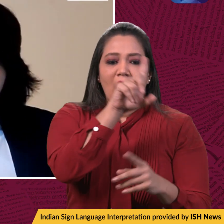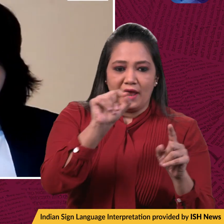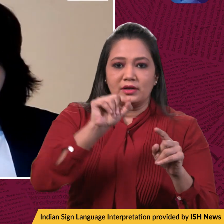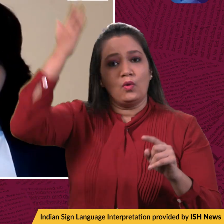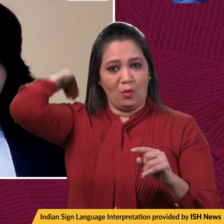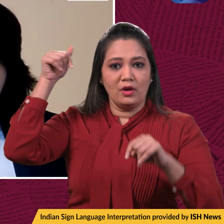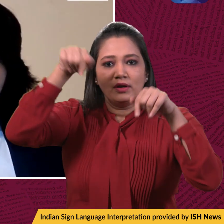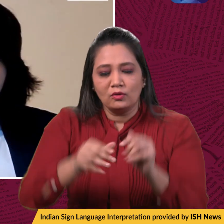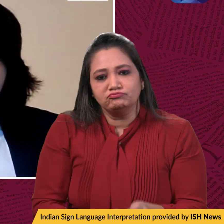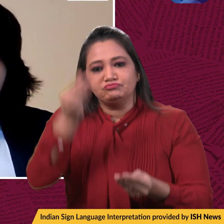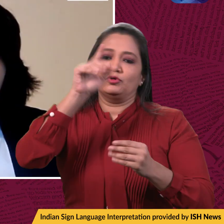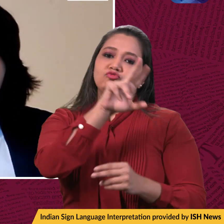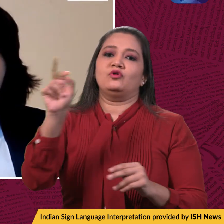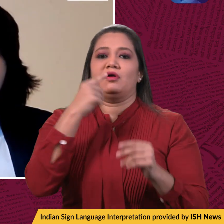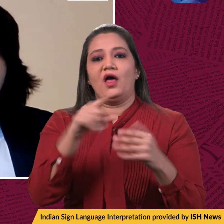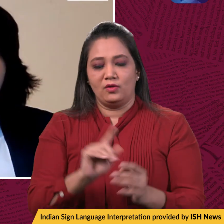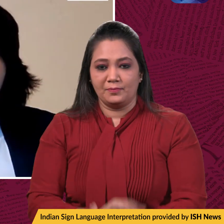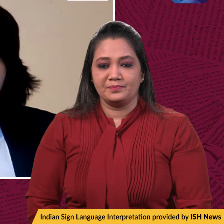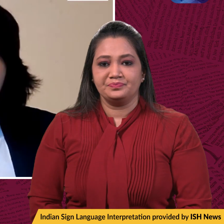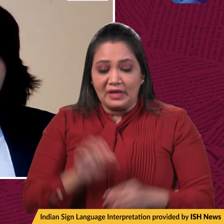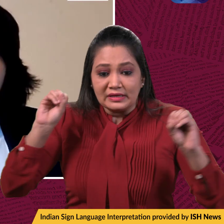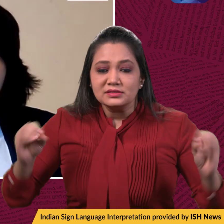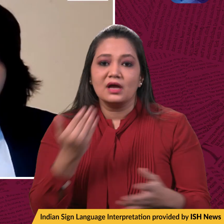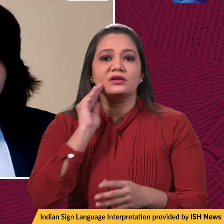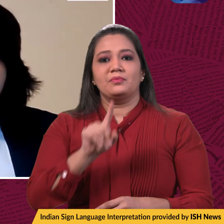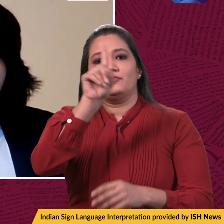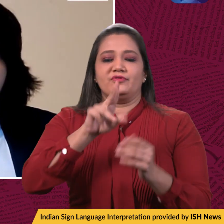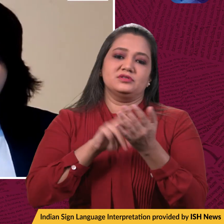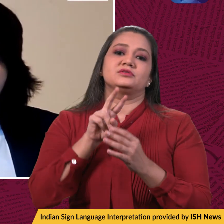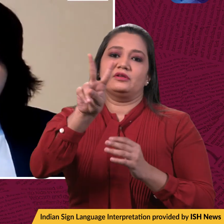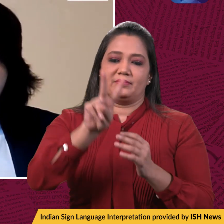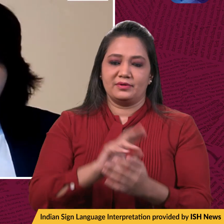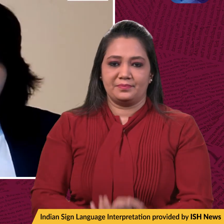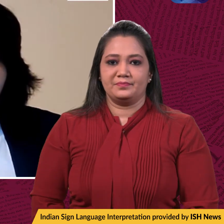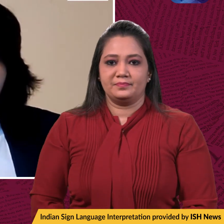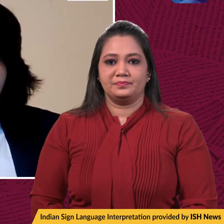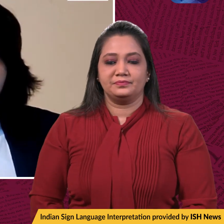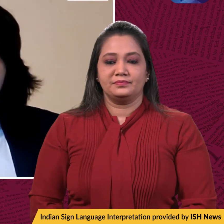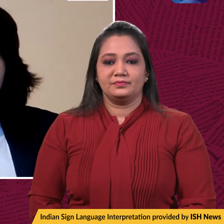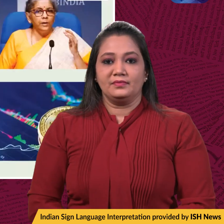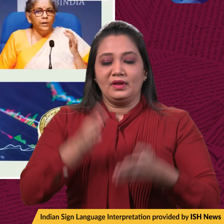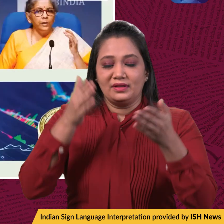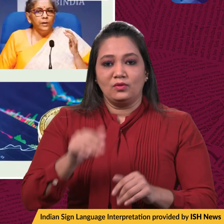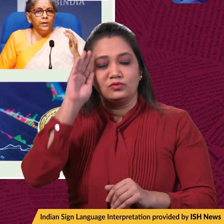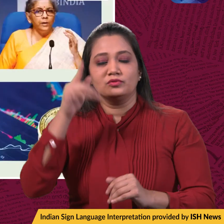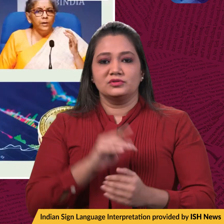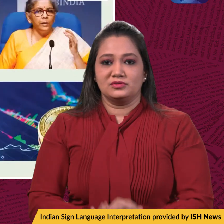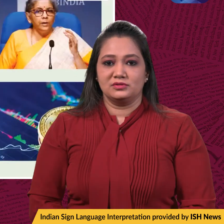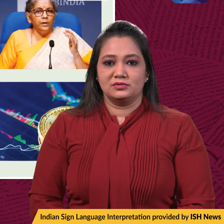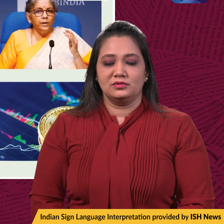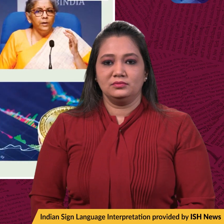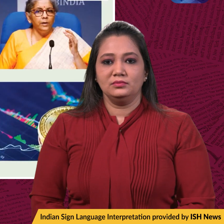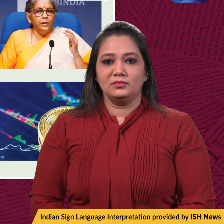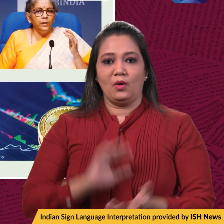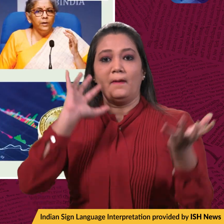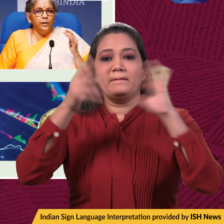200. Additionally, this move will come into effect from the 1st of November. Let's now take a look at what's making news